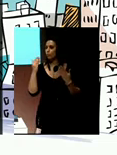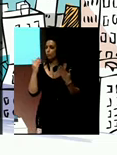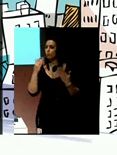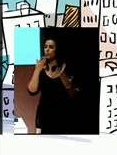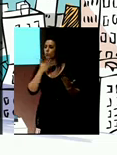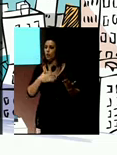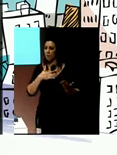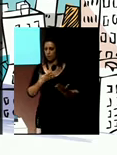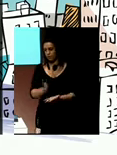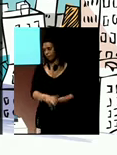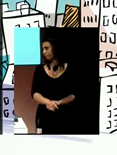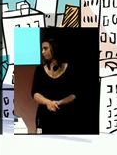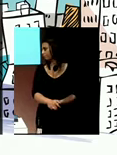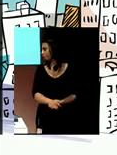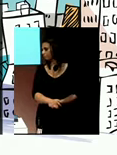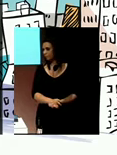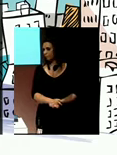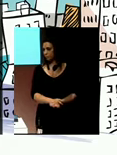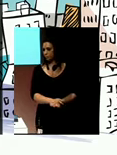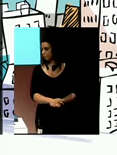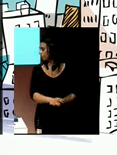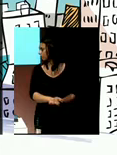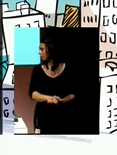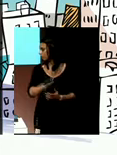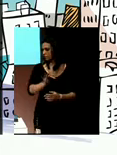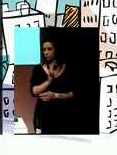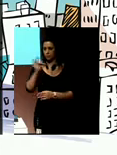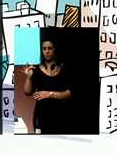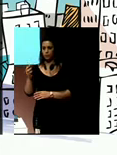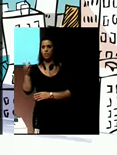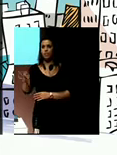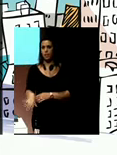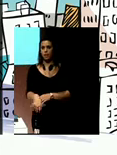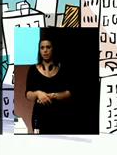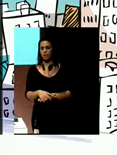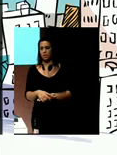Thank you. The next speaker.